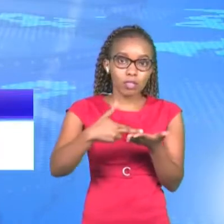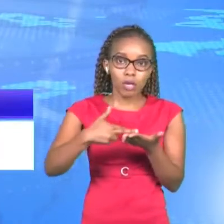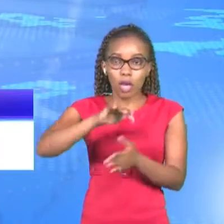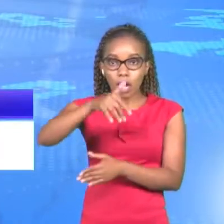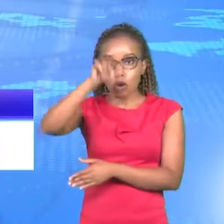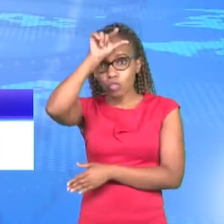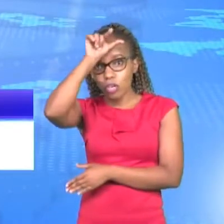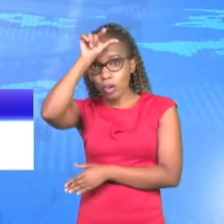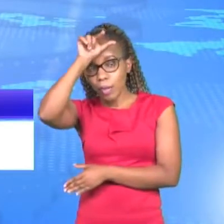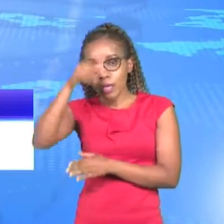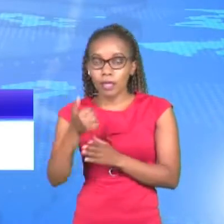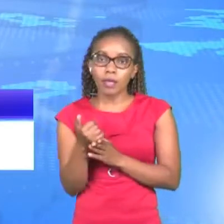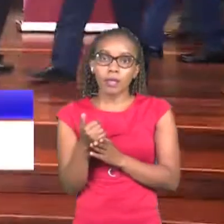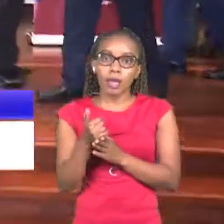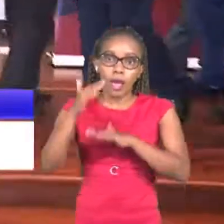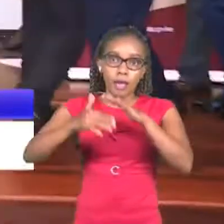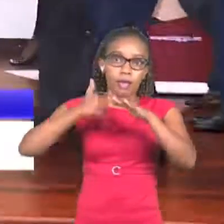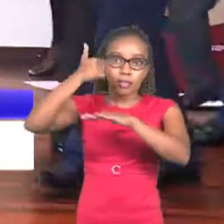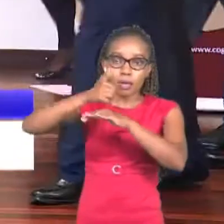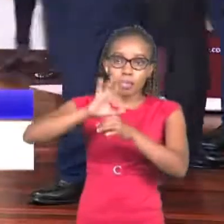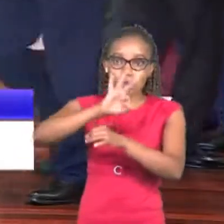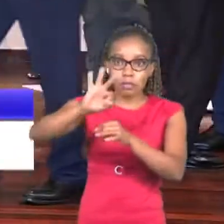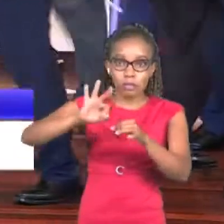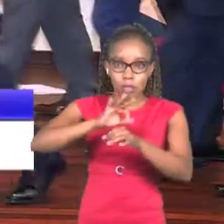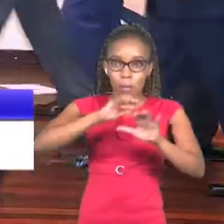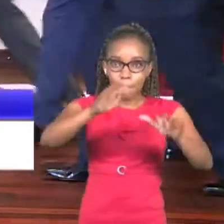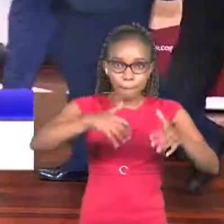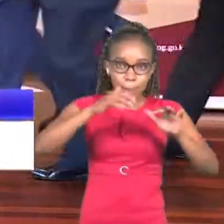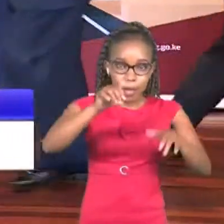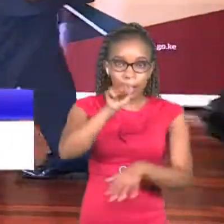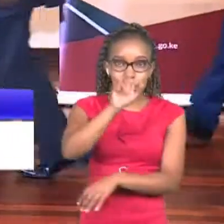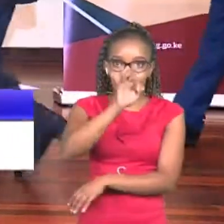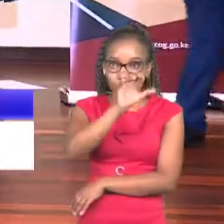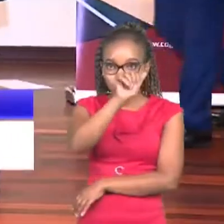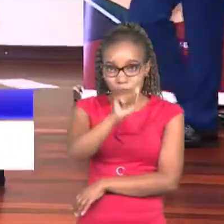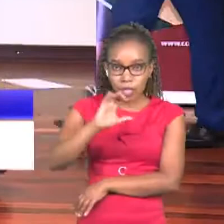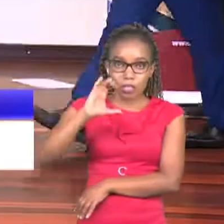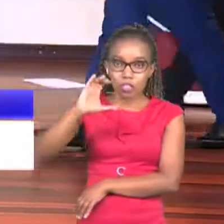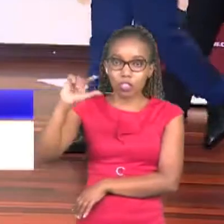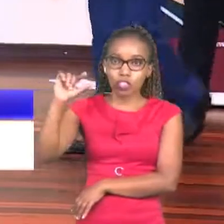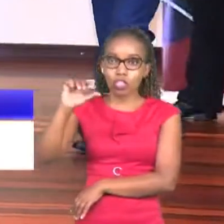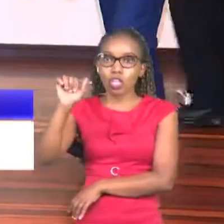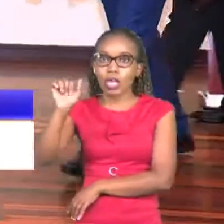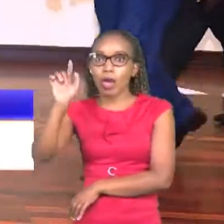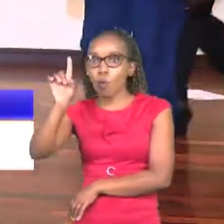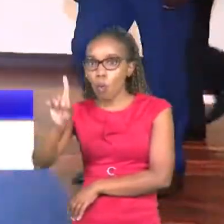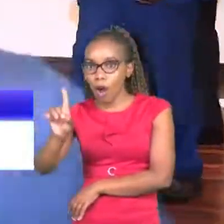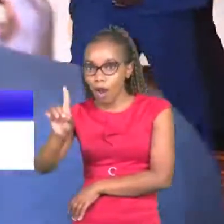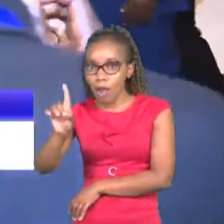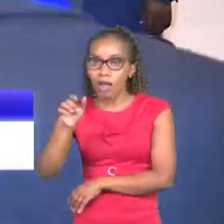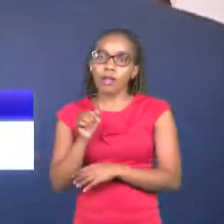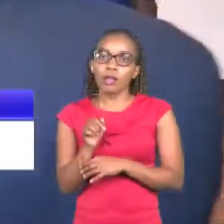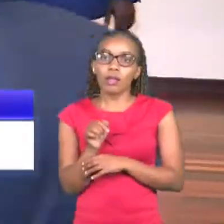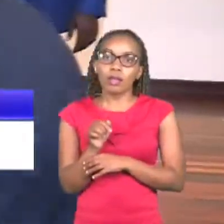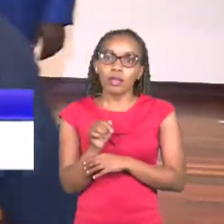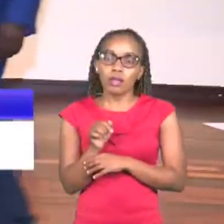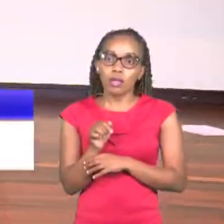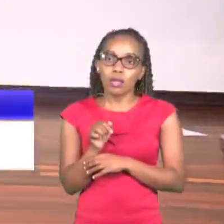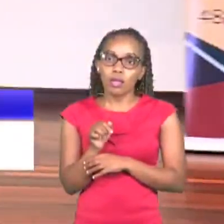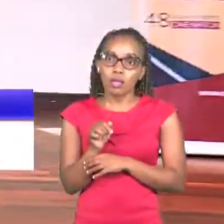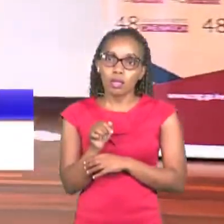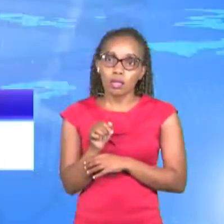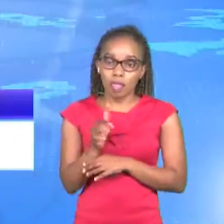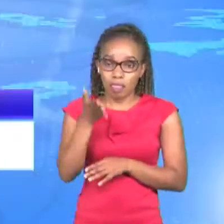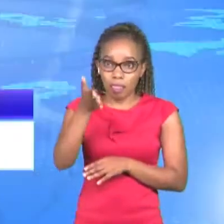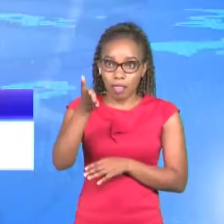whereby intend to establish tea nursery from AFA CG A1 as set out in the first